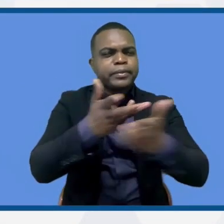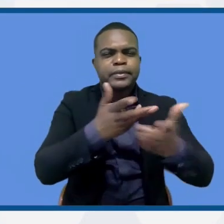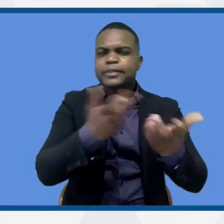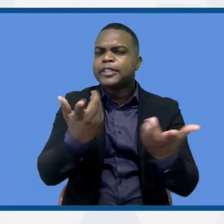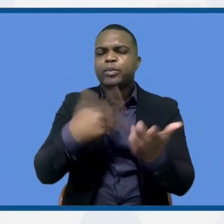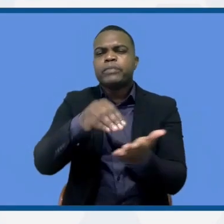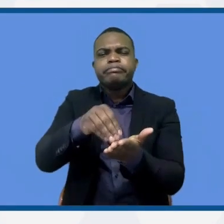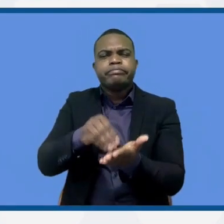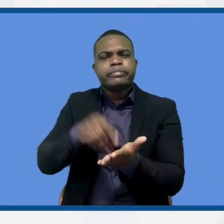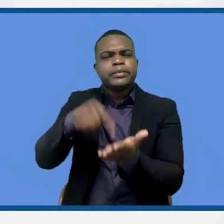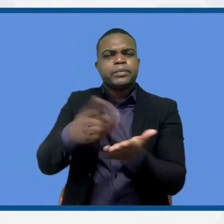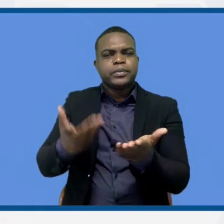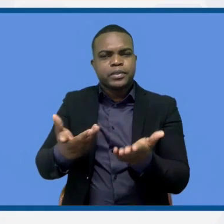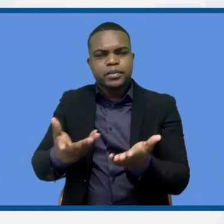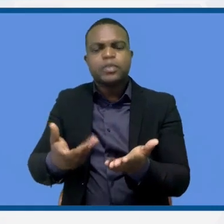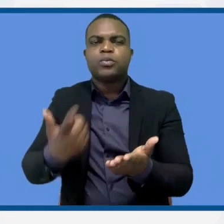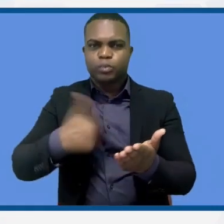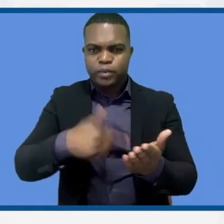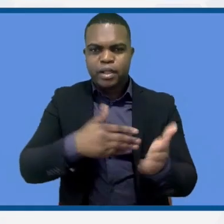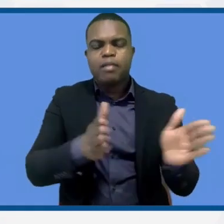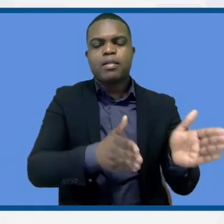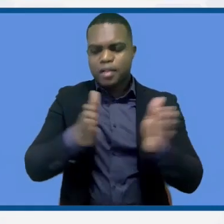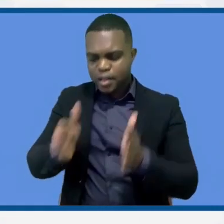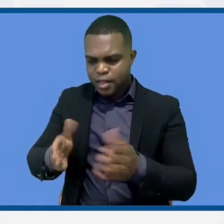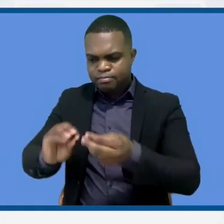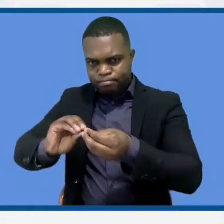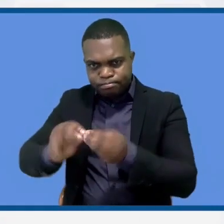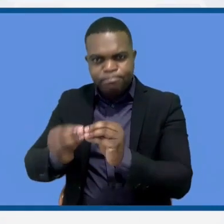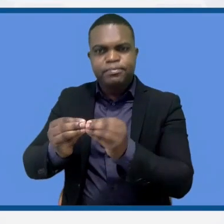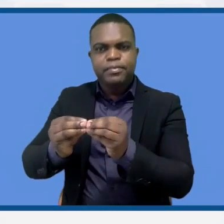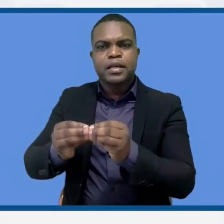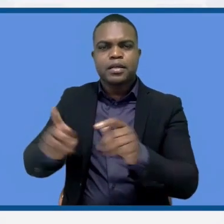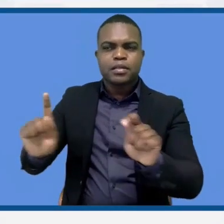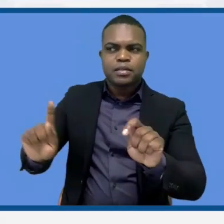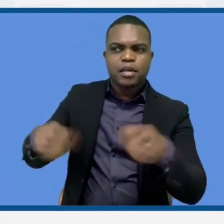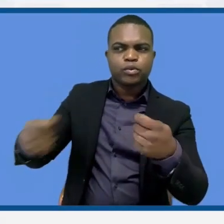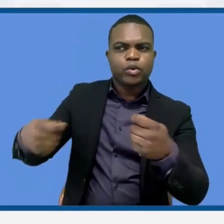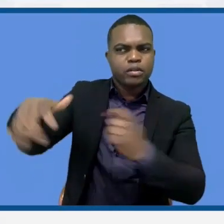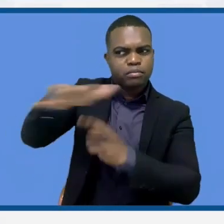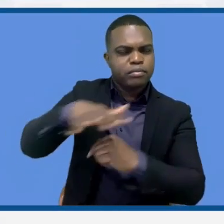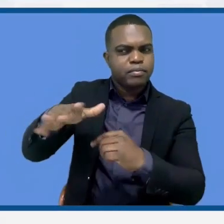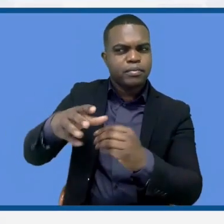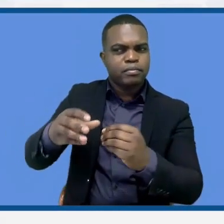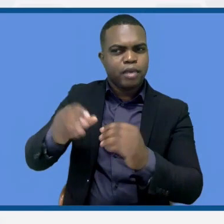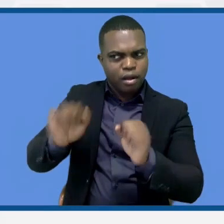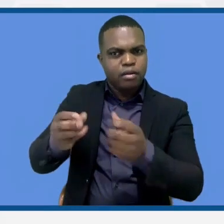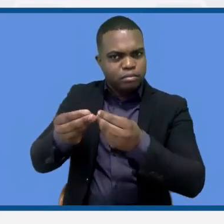experts that will, when implemented, will look at building the resilience at the local